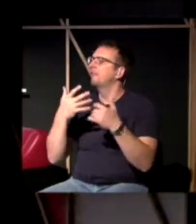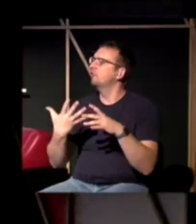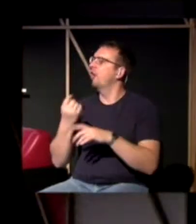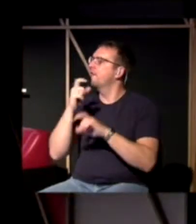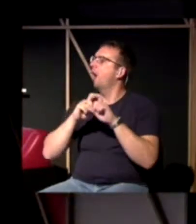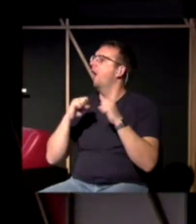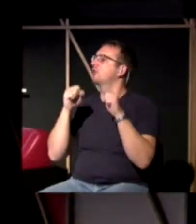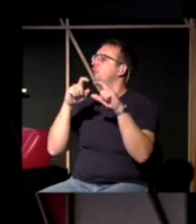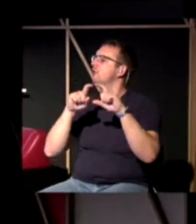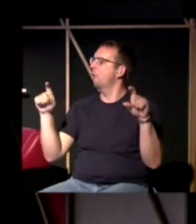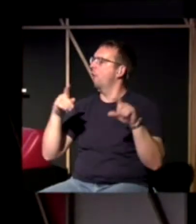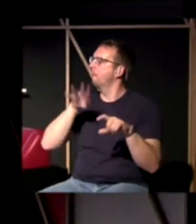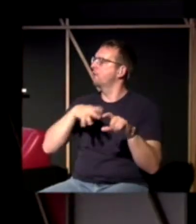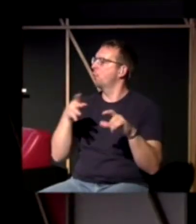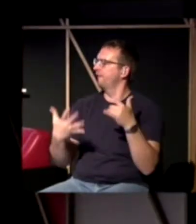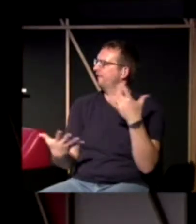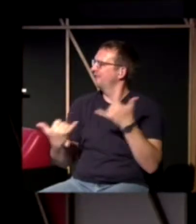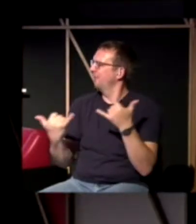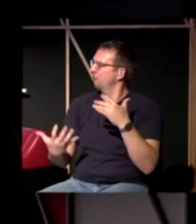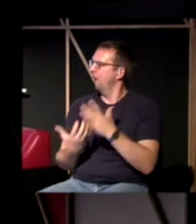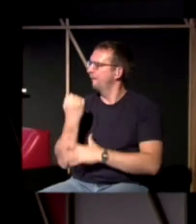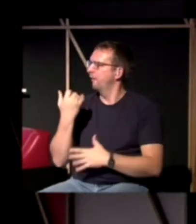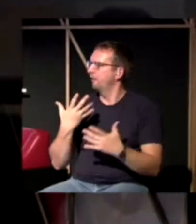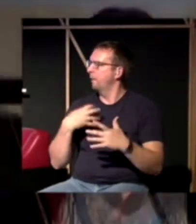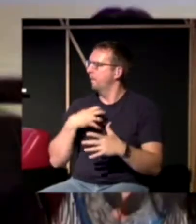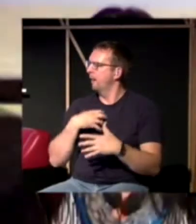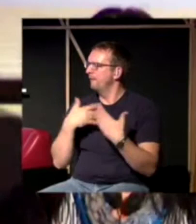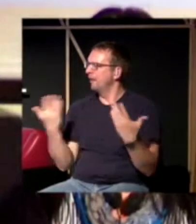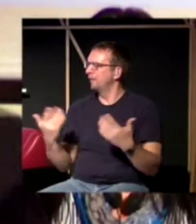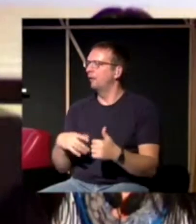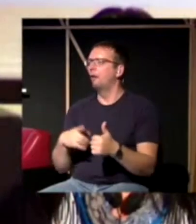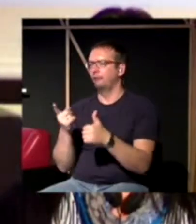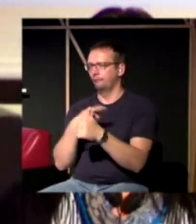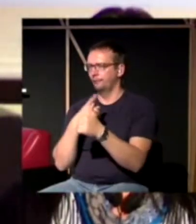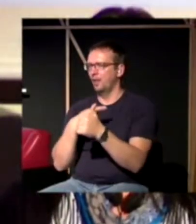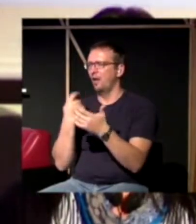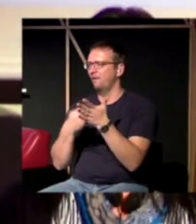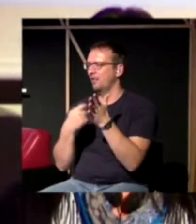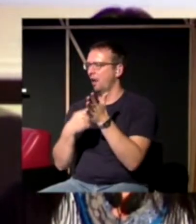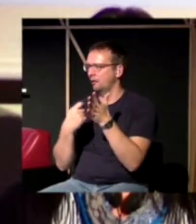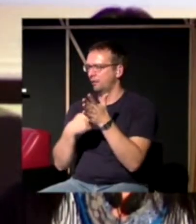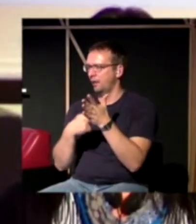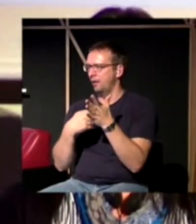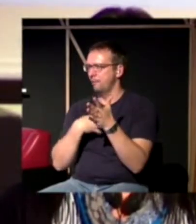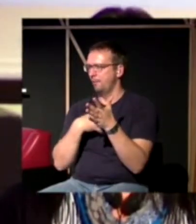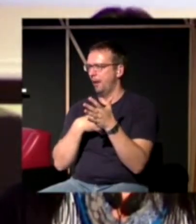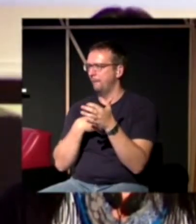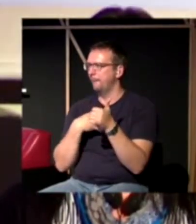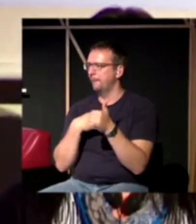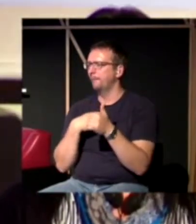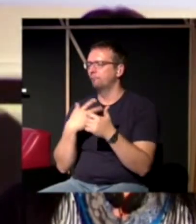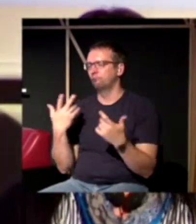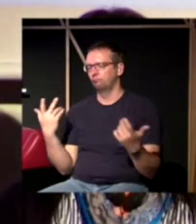the main difficulties we always found is, we've talked about it a few times, nowadays football